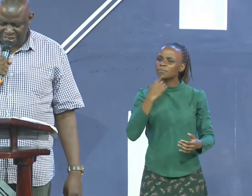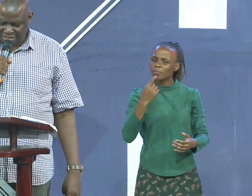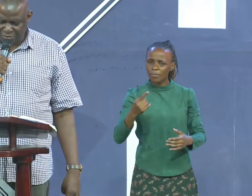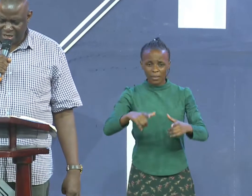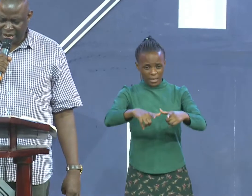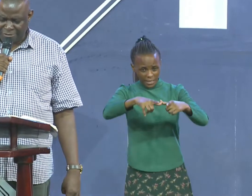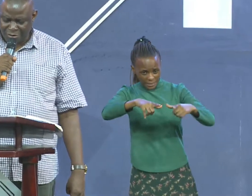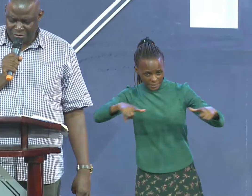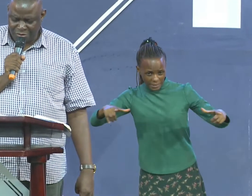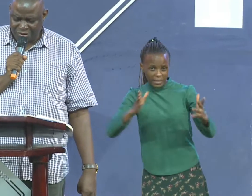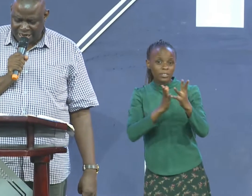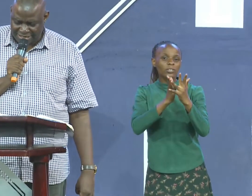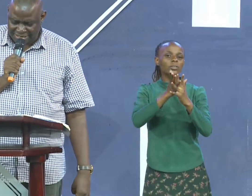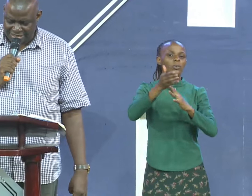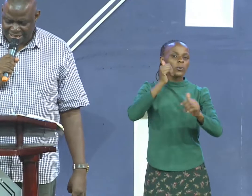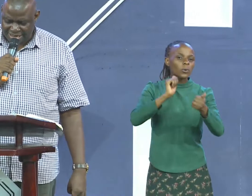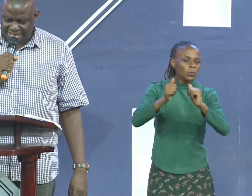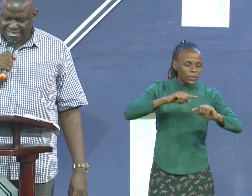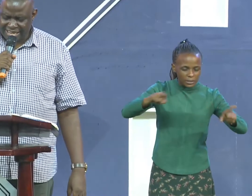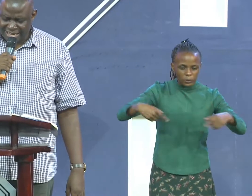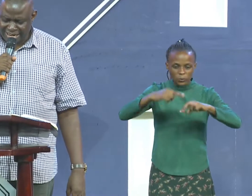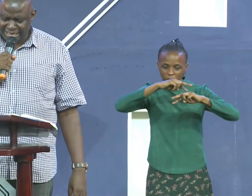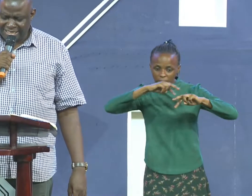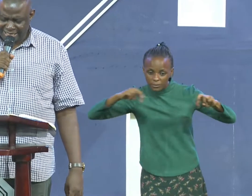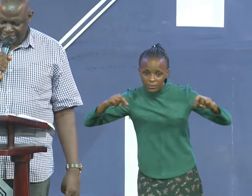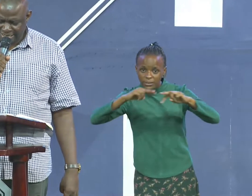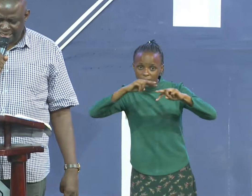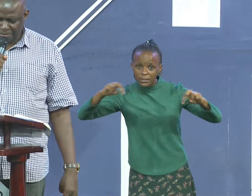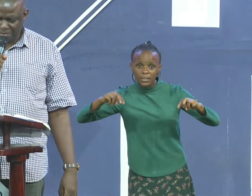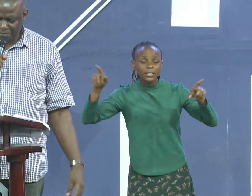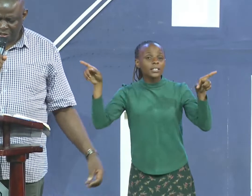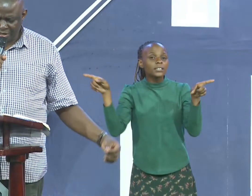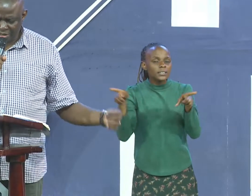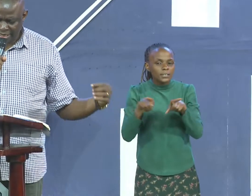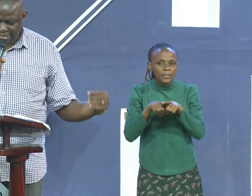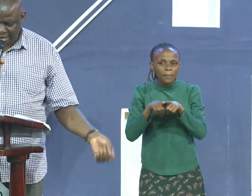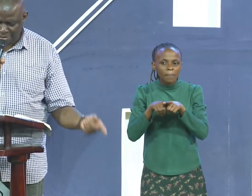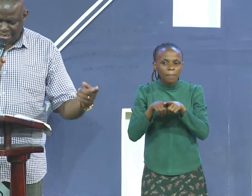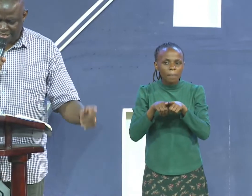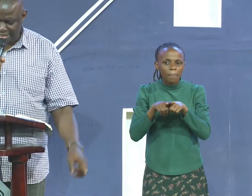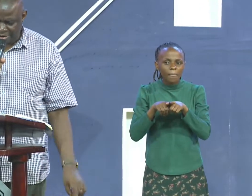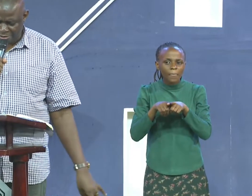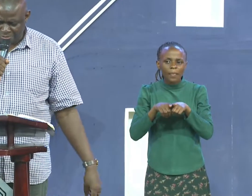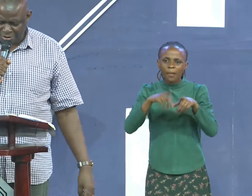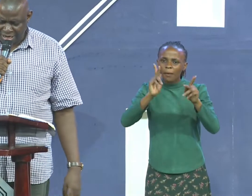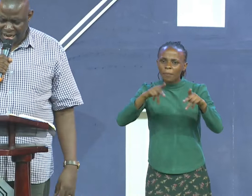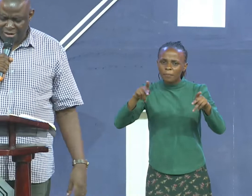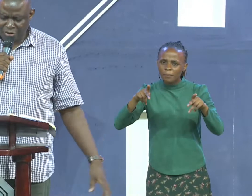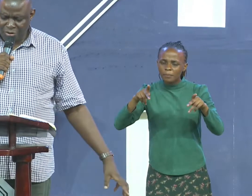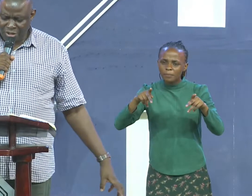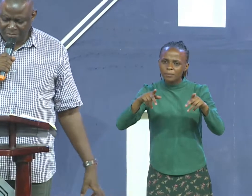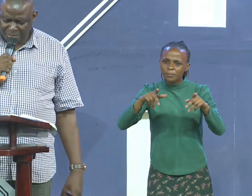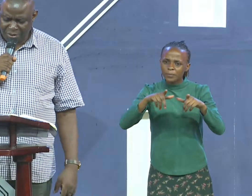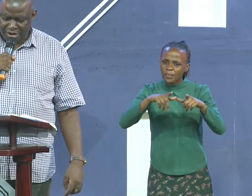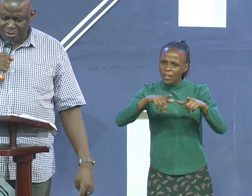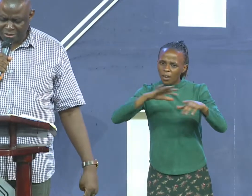through which we have gone to search it is a land that eateth up the inhabitants thereof. And